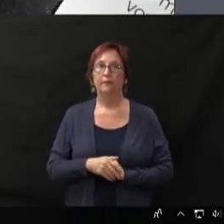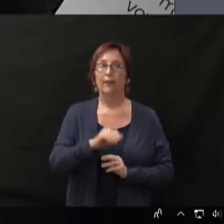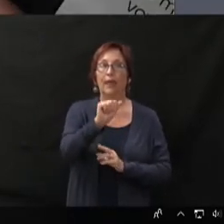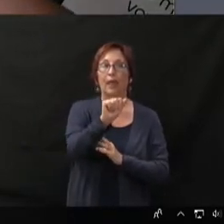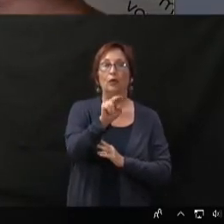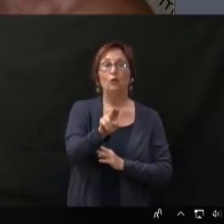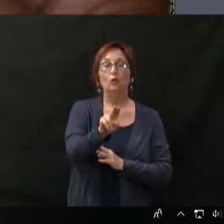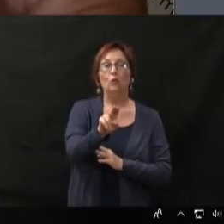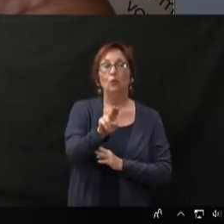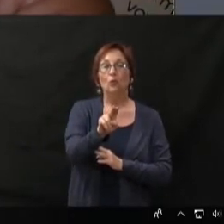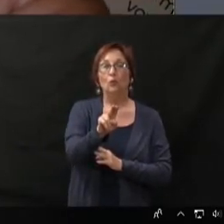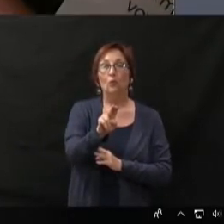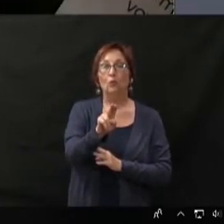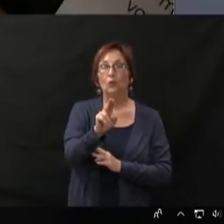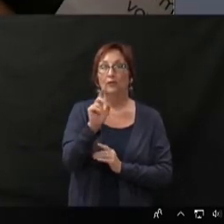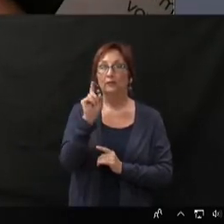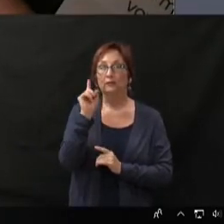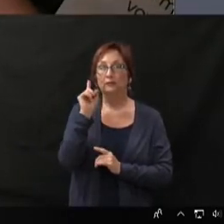AU